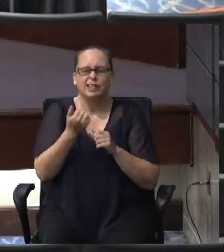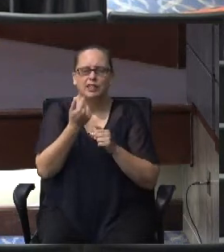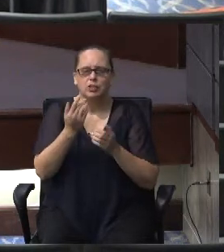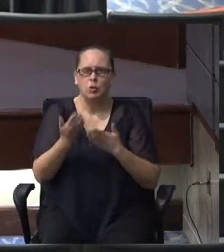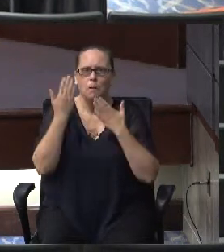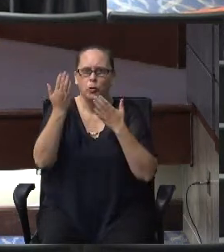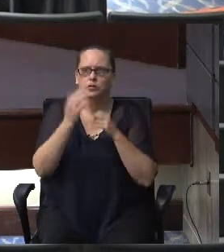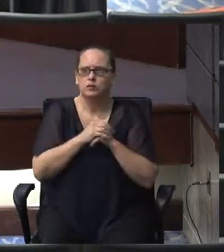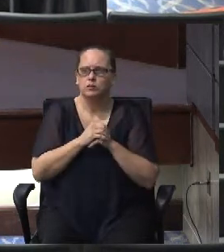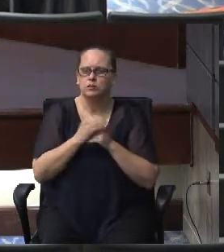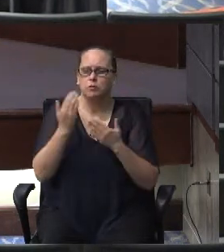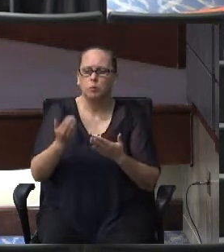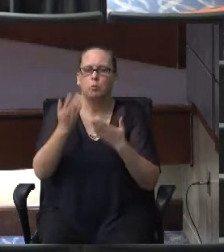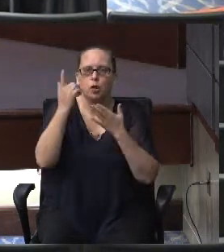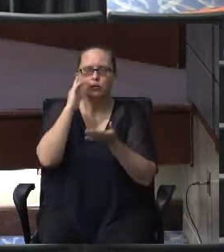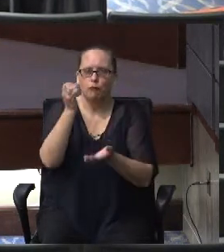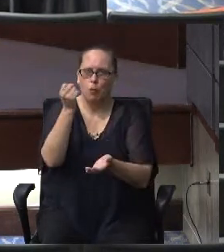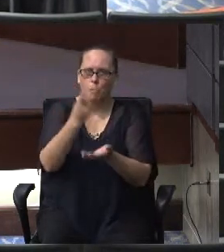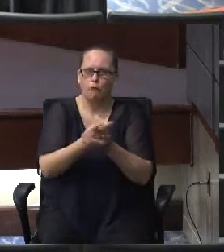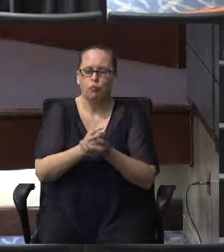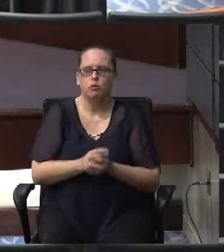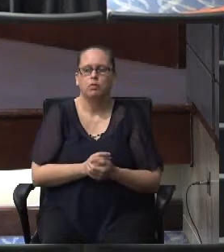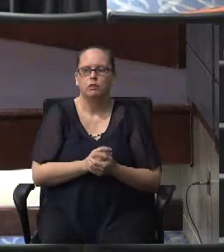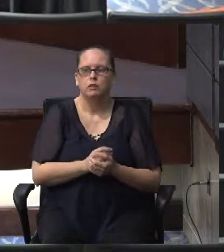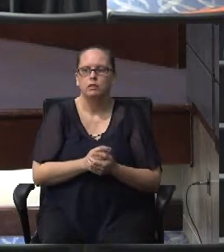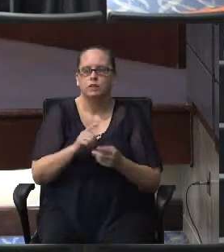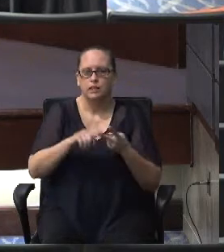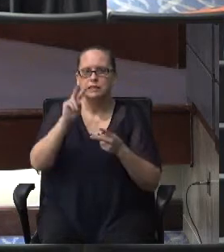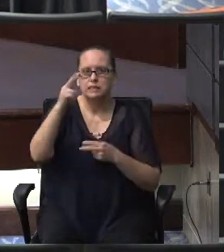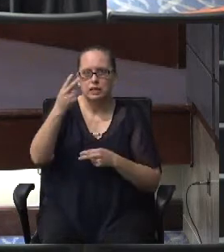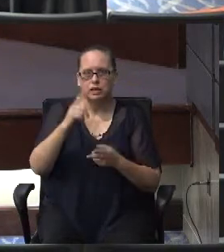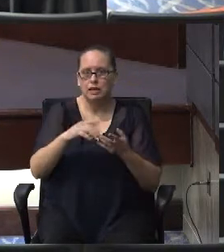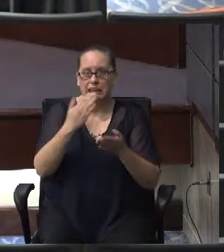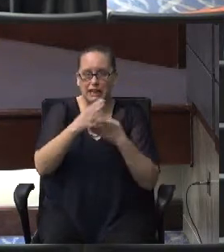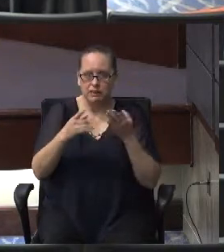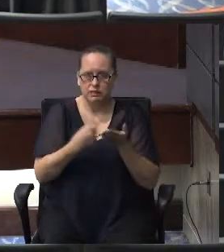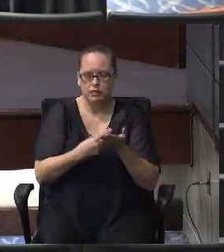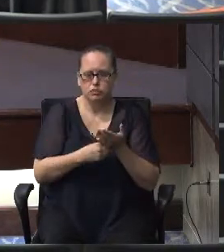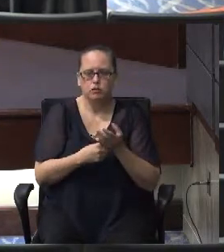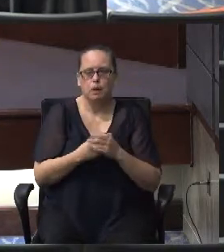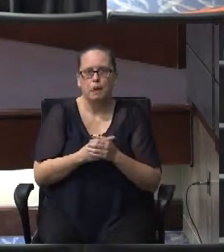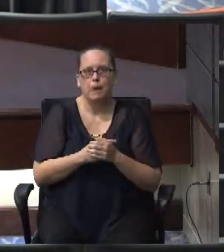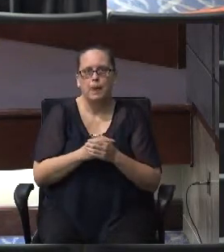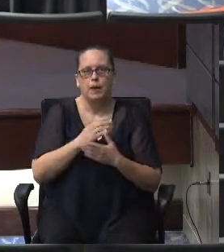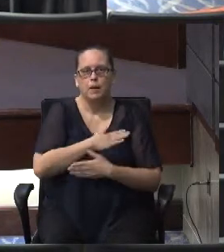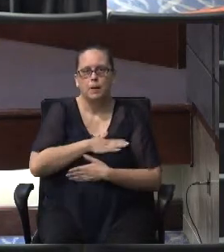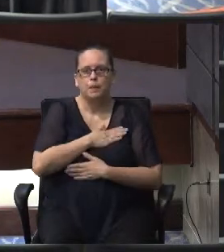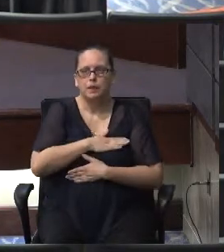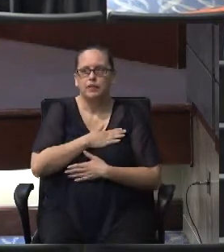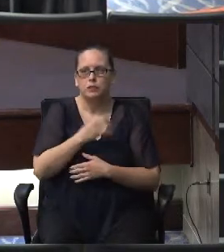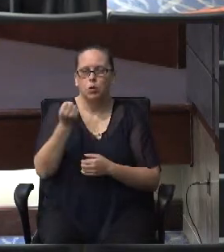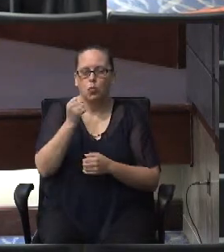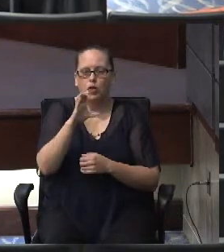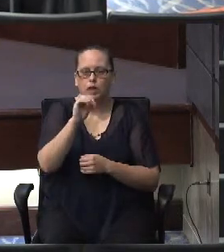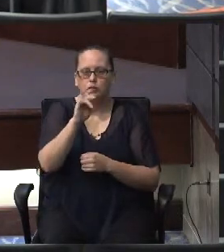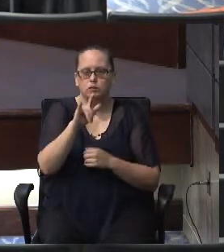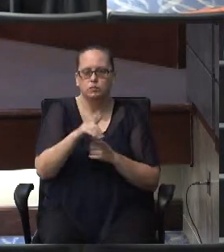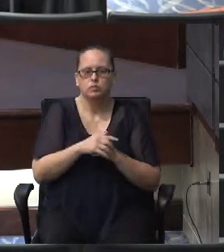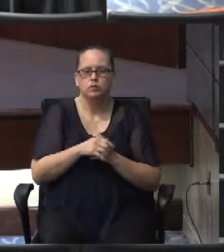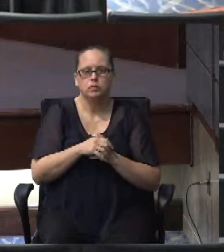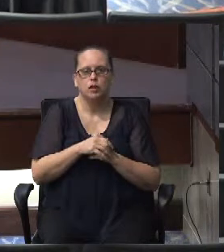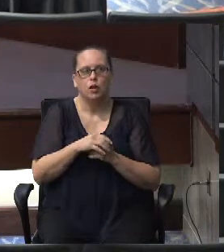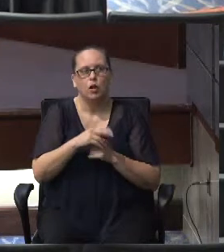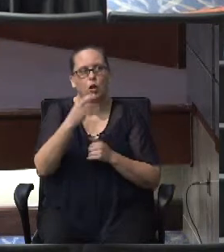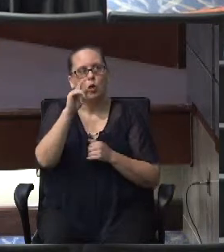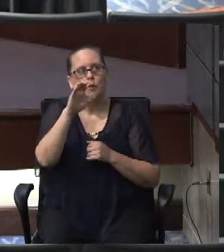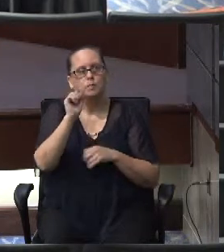motion? Motion for approval. Second. Any discussion? Please poll the council.